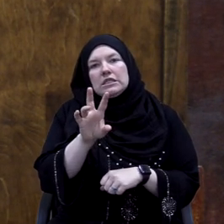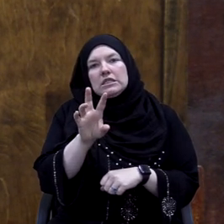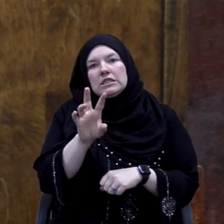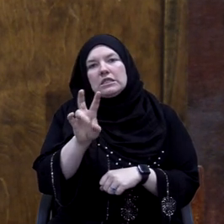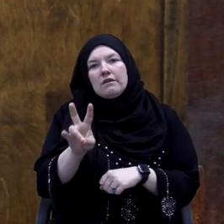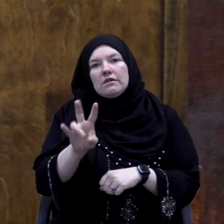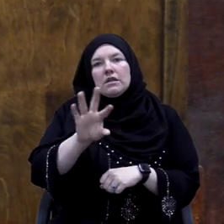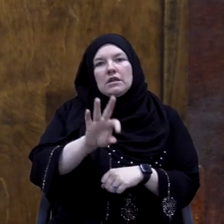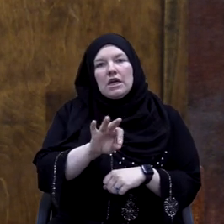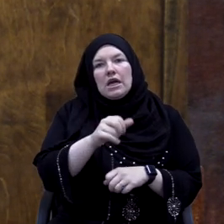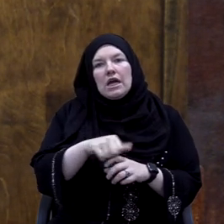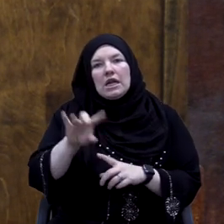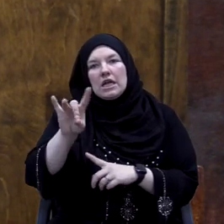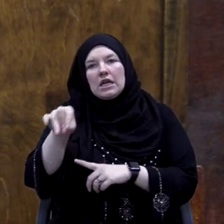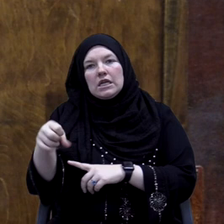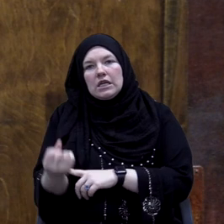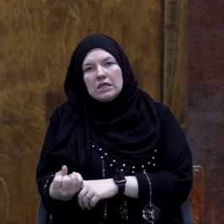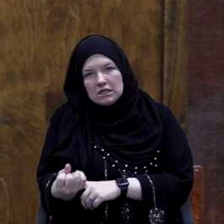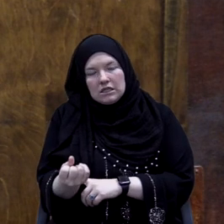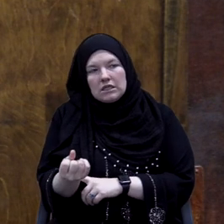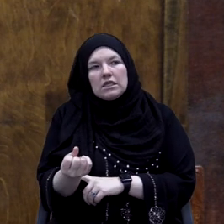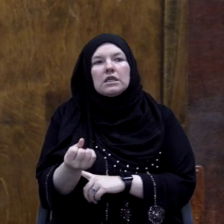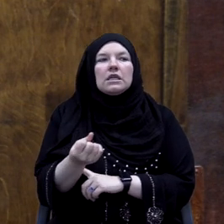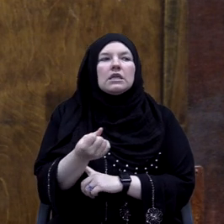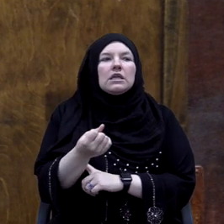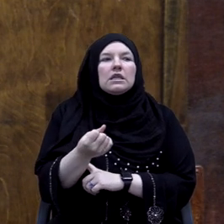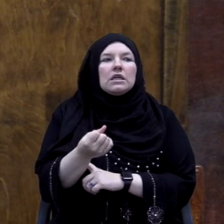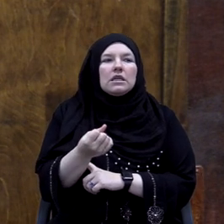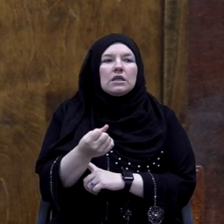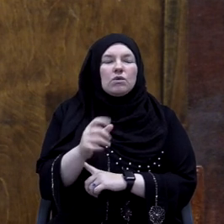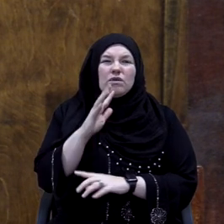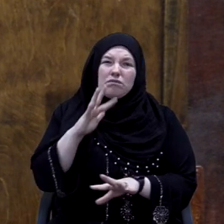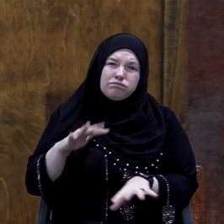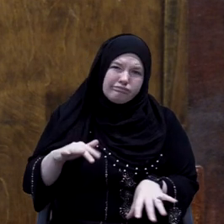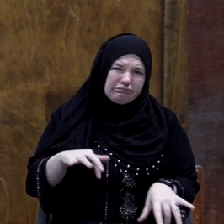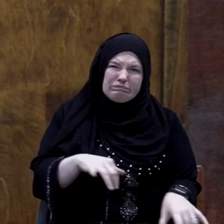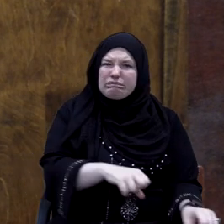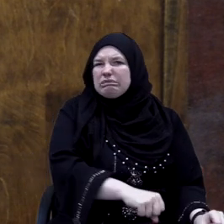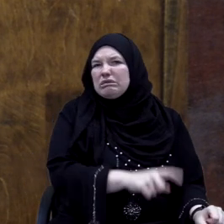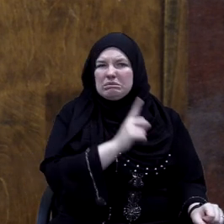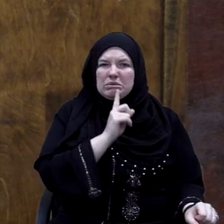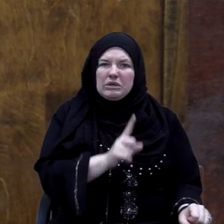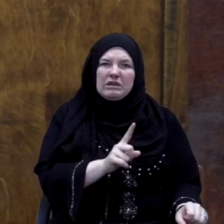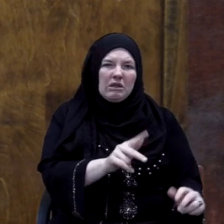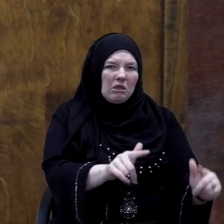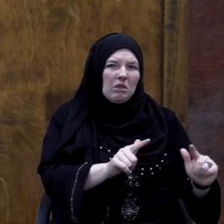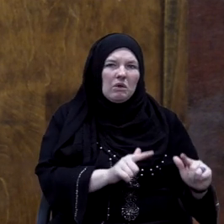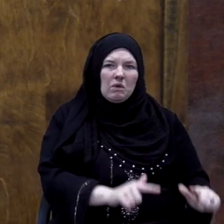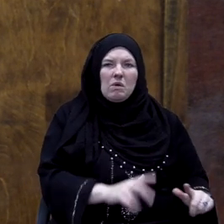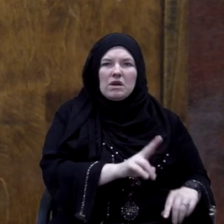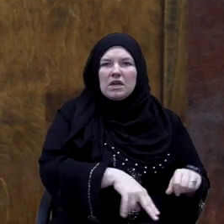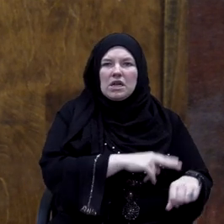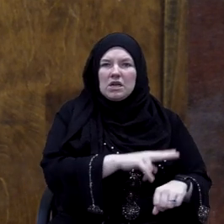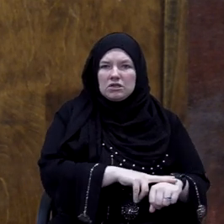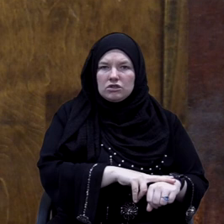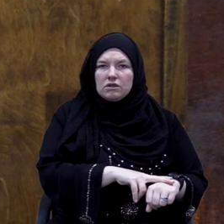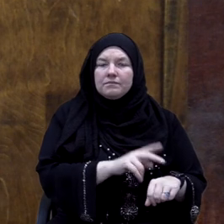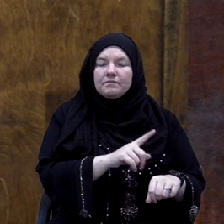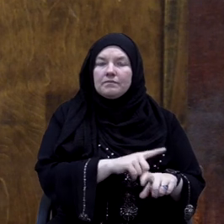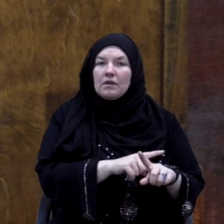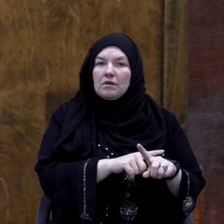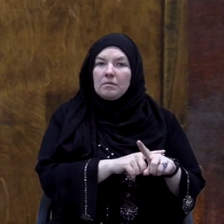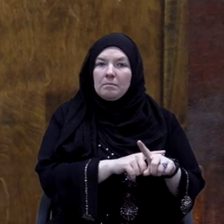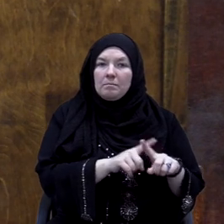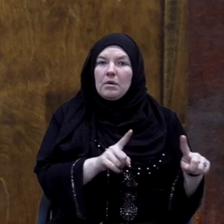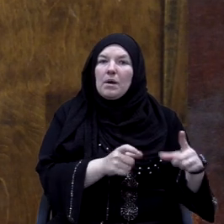running over a very poor, very primitive nation, but believing and powerful believers